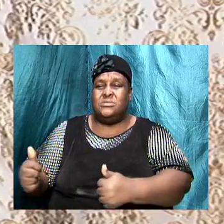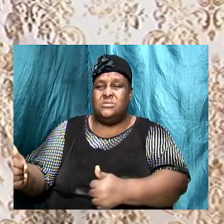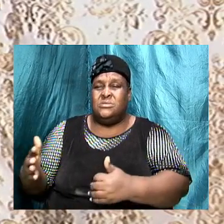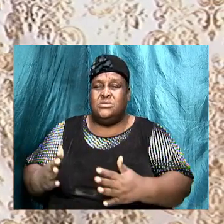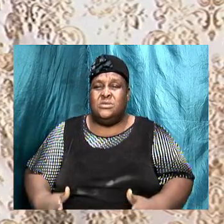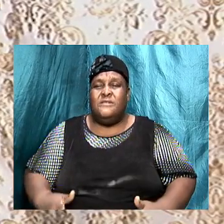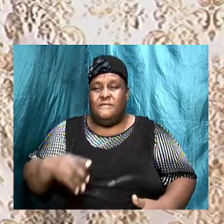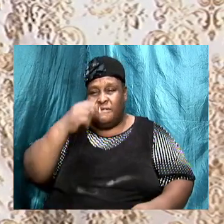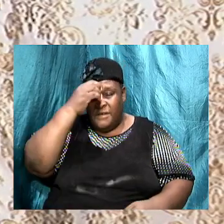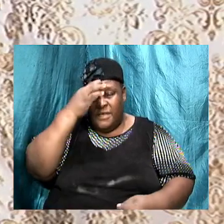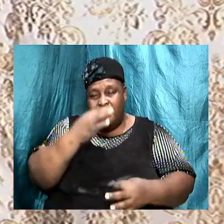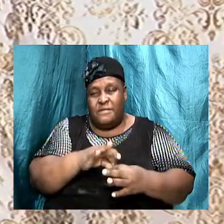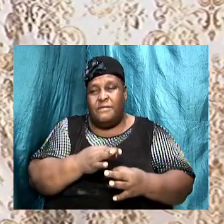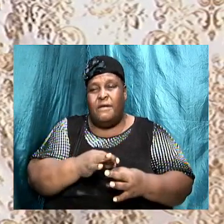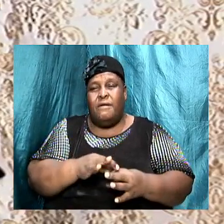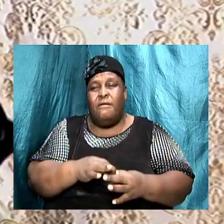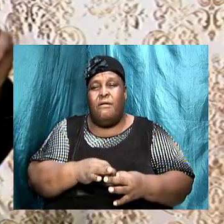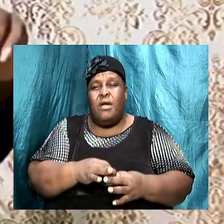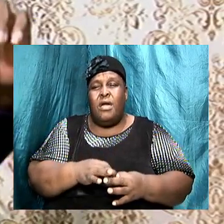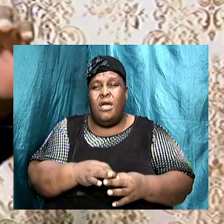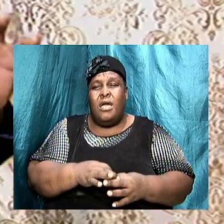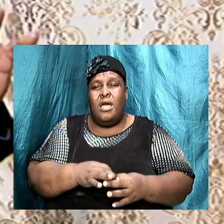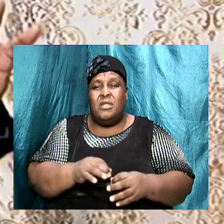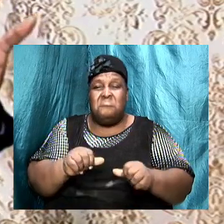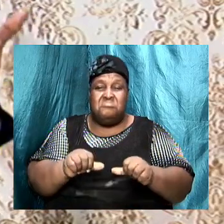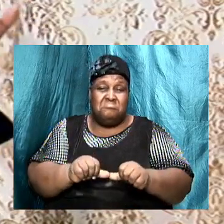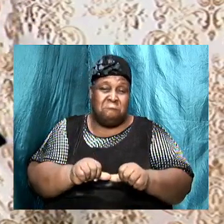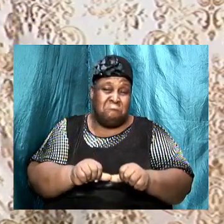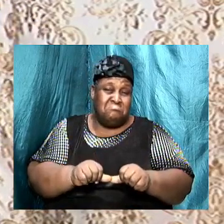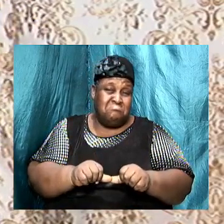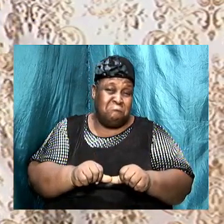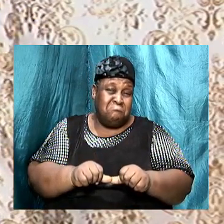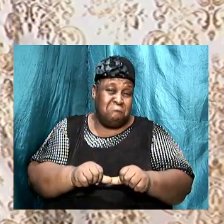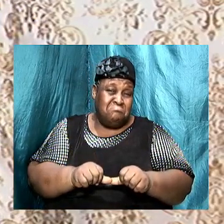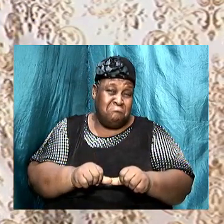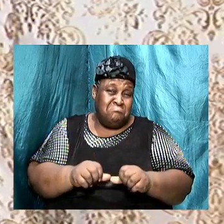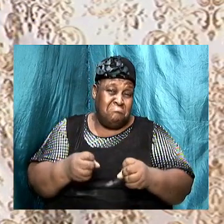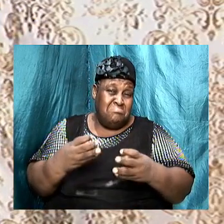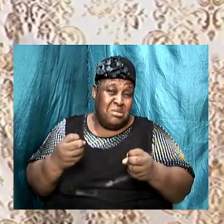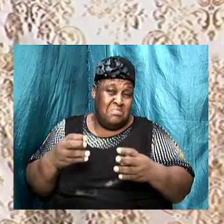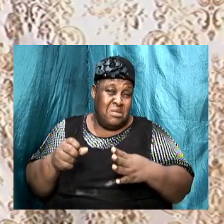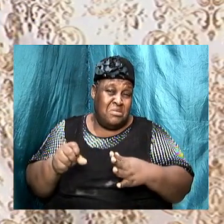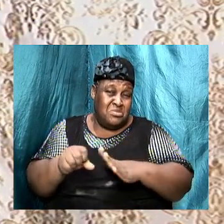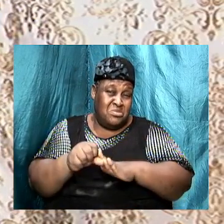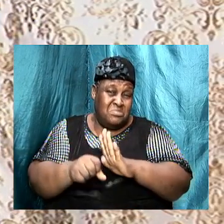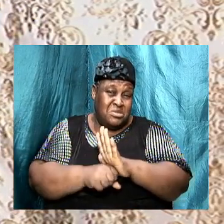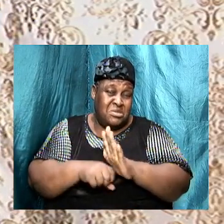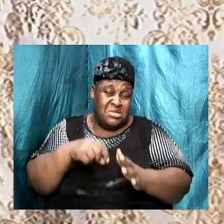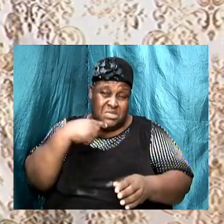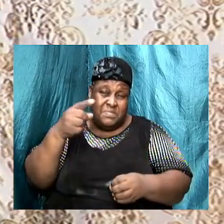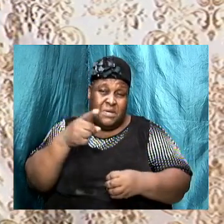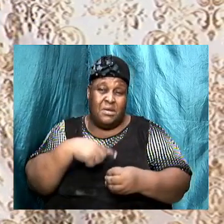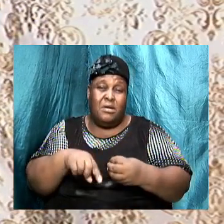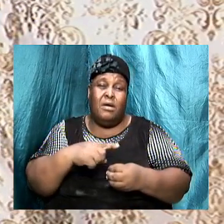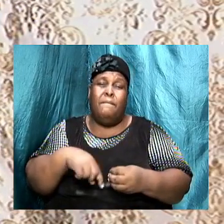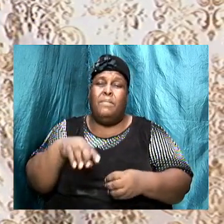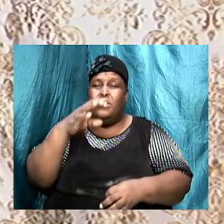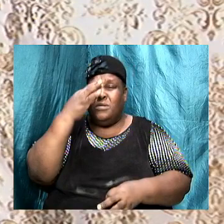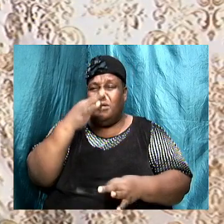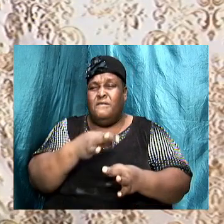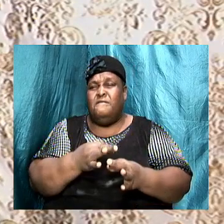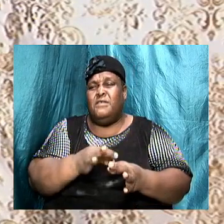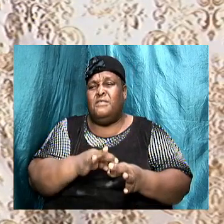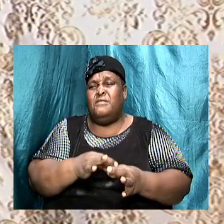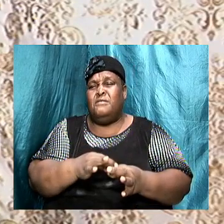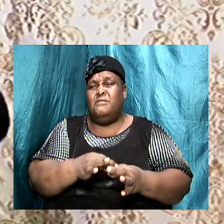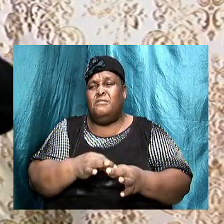faith. And they spend a long time, a whole lot of scriptures talk about faith. And if we look at faith,